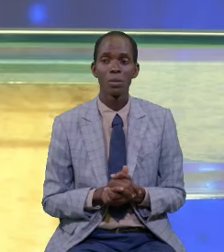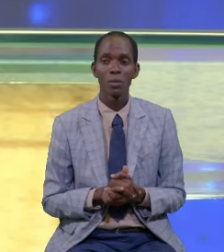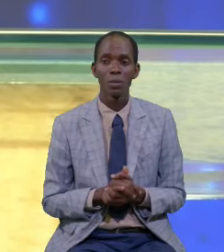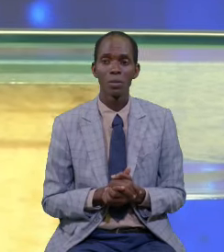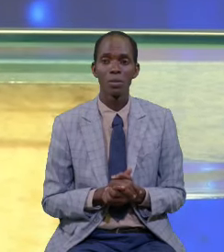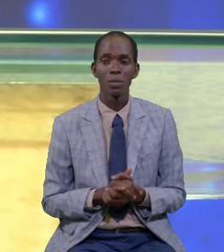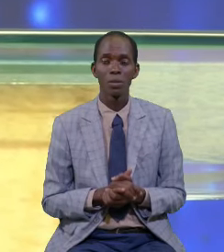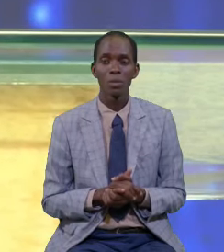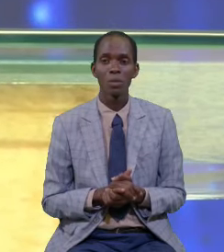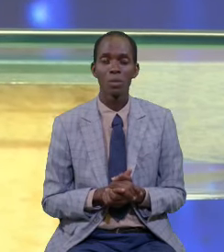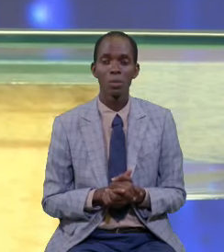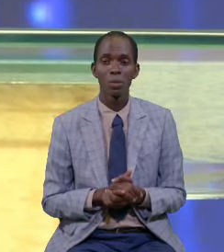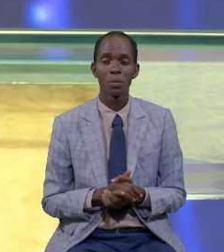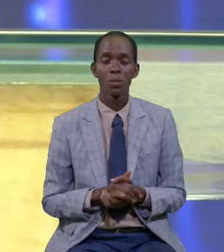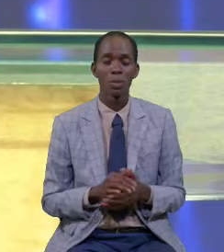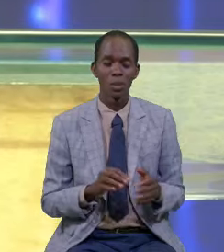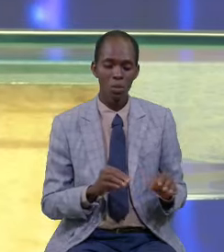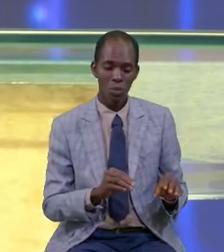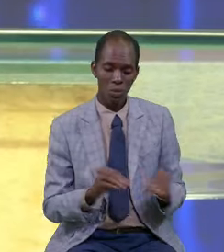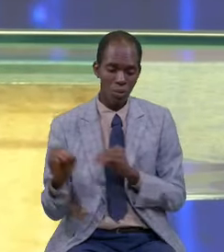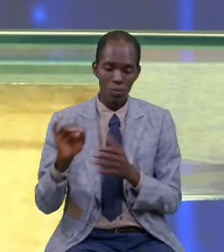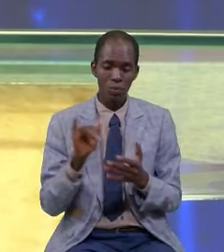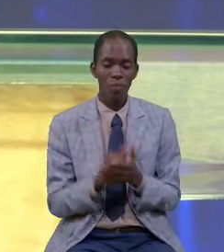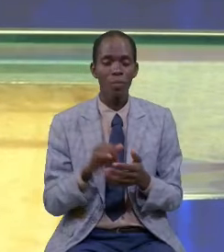Move that mountain.